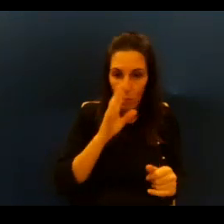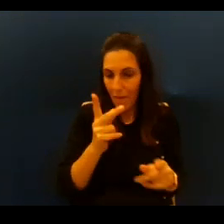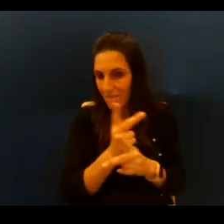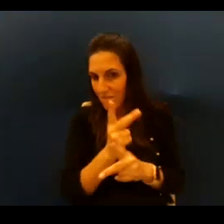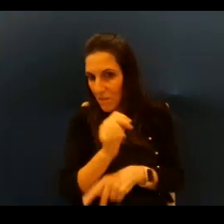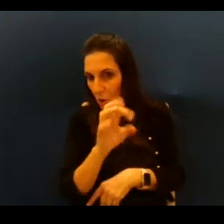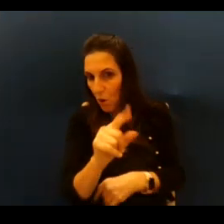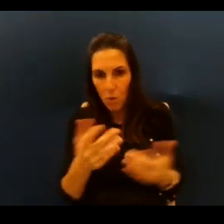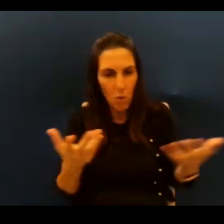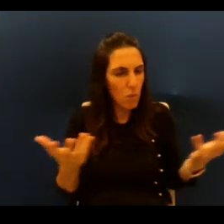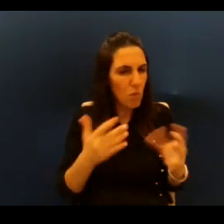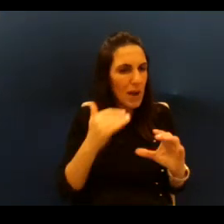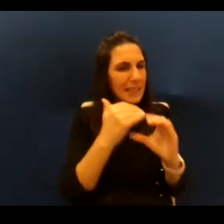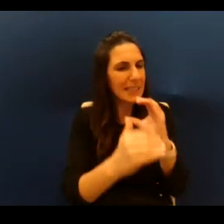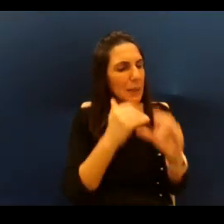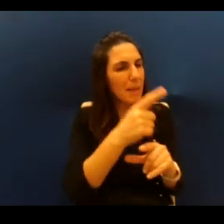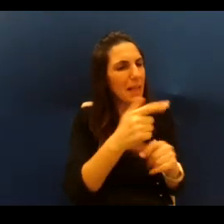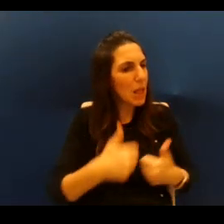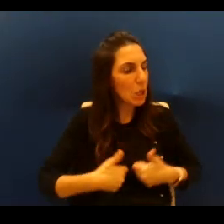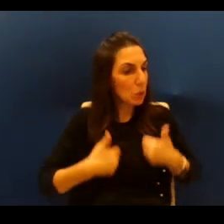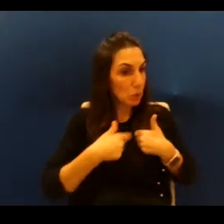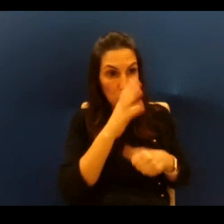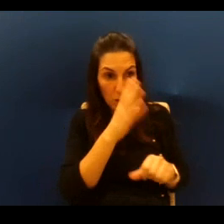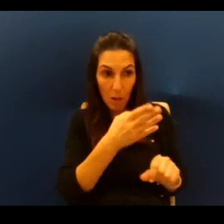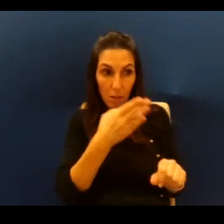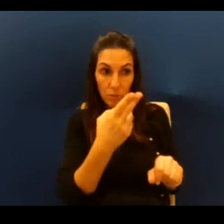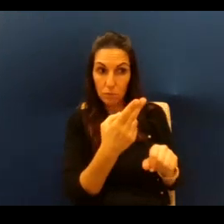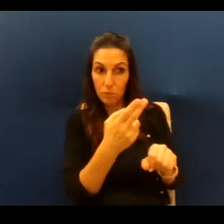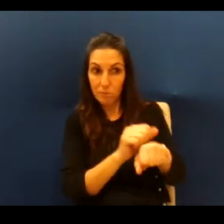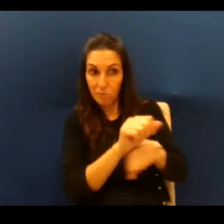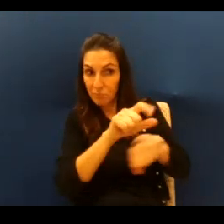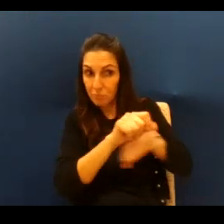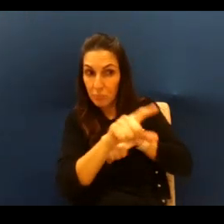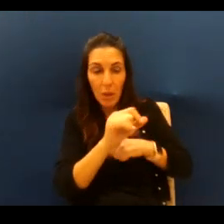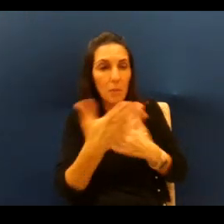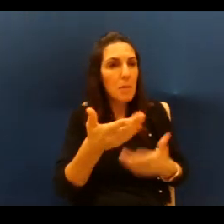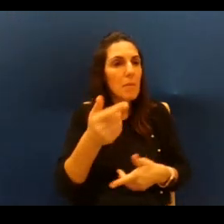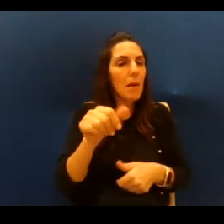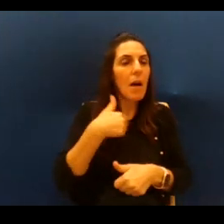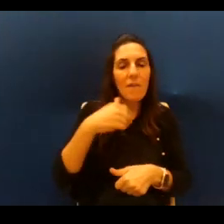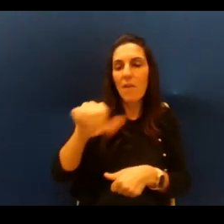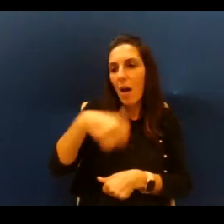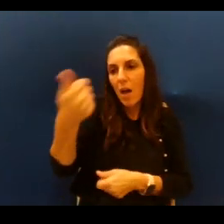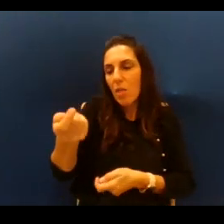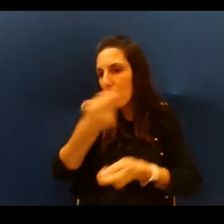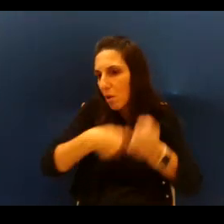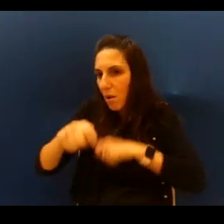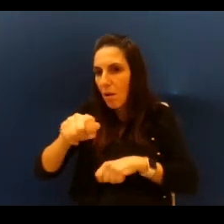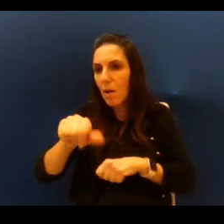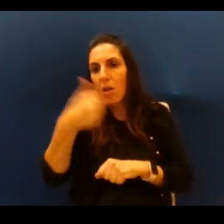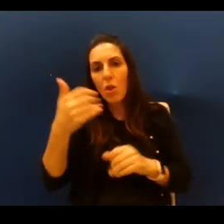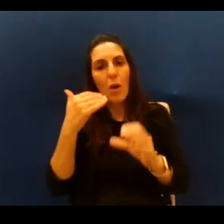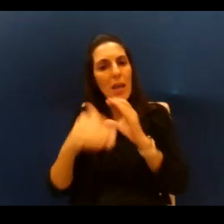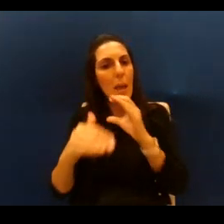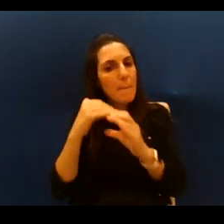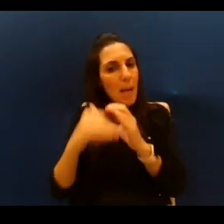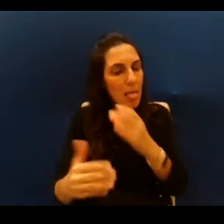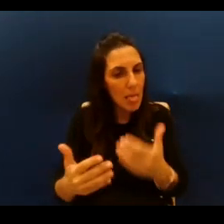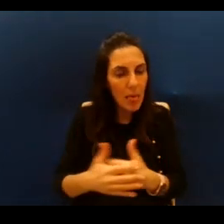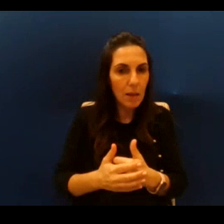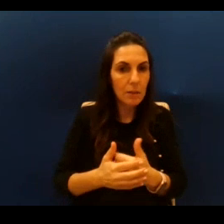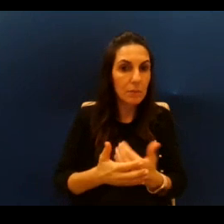what email address he was using and maybe if there's an a better alternative email or another option to where maybe